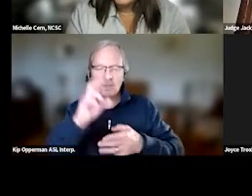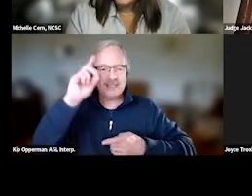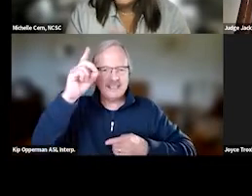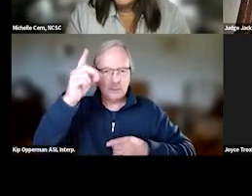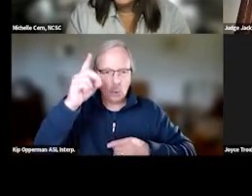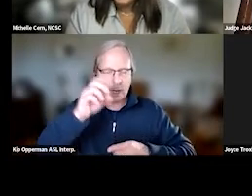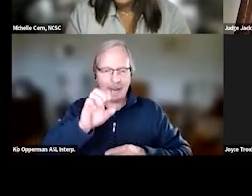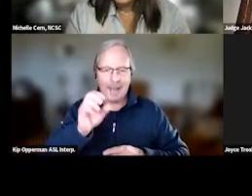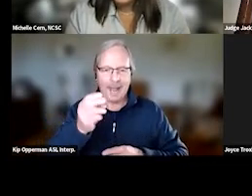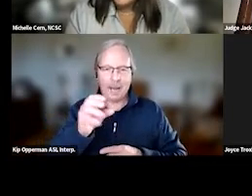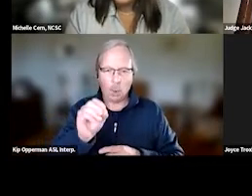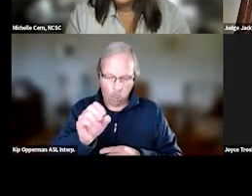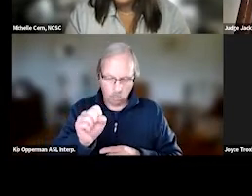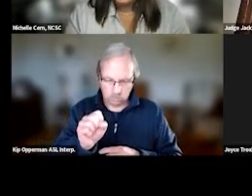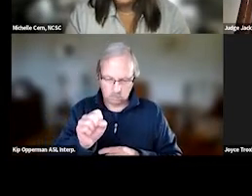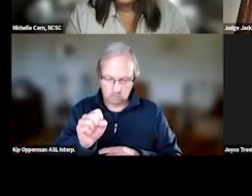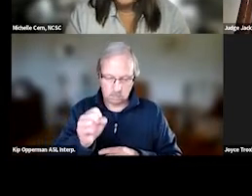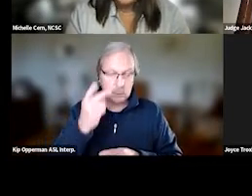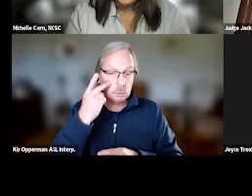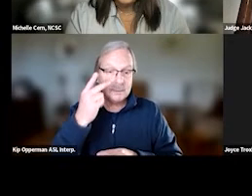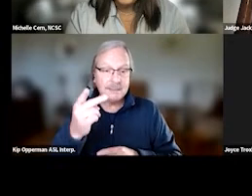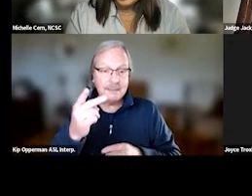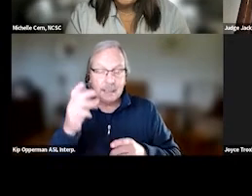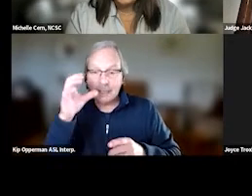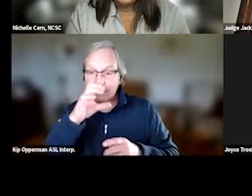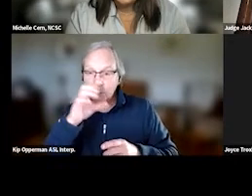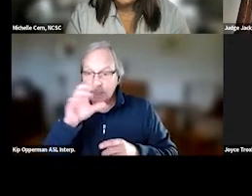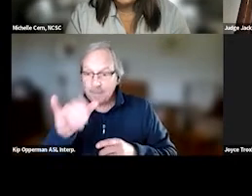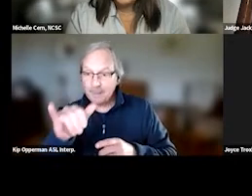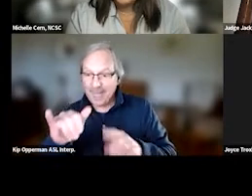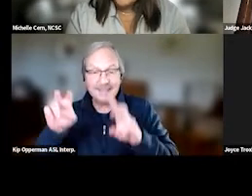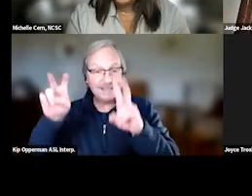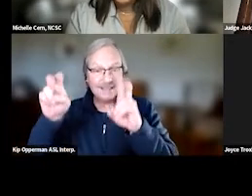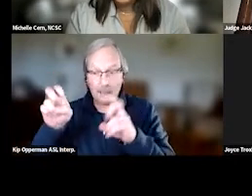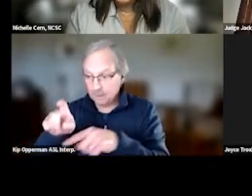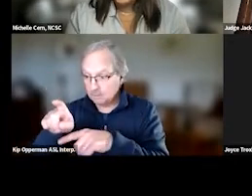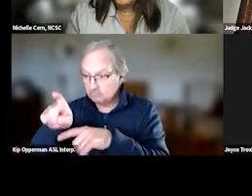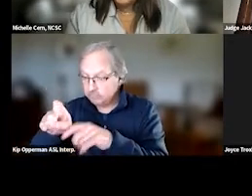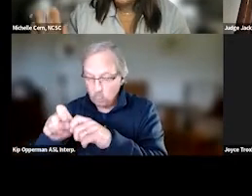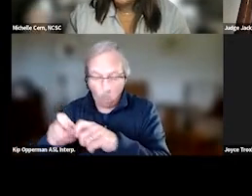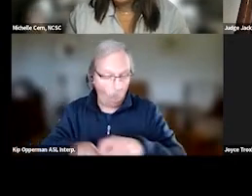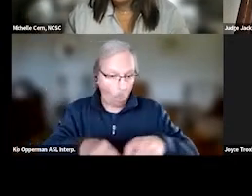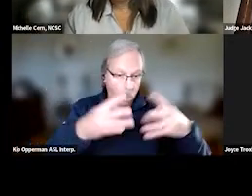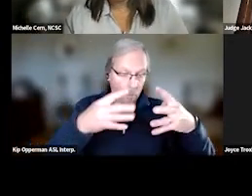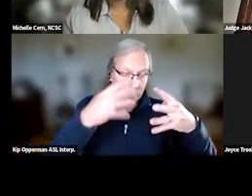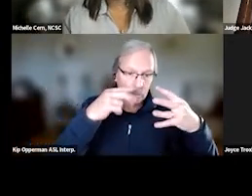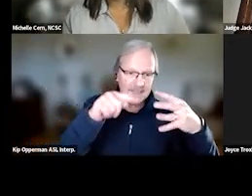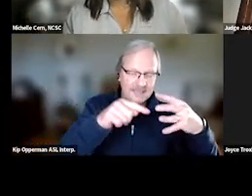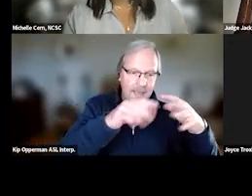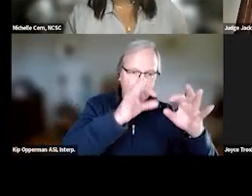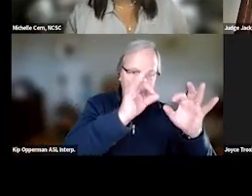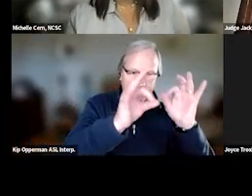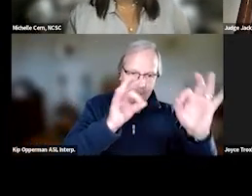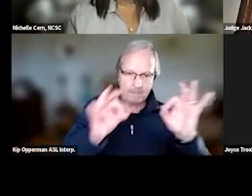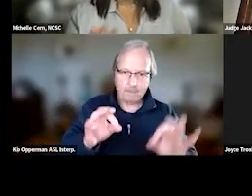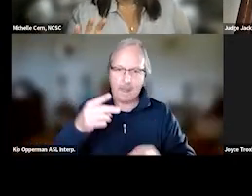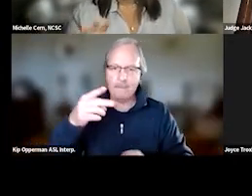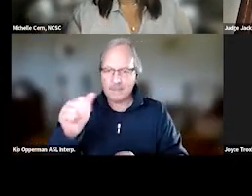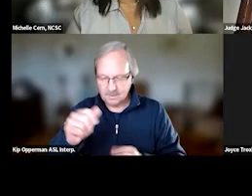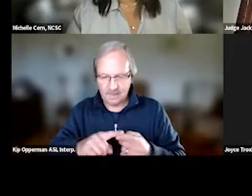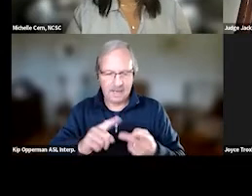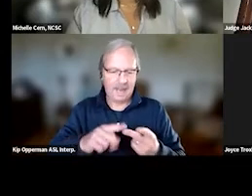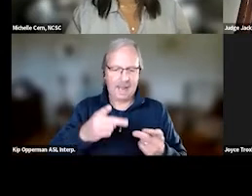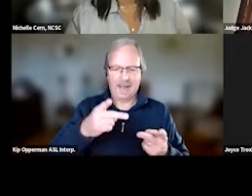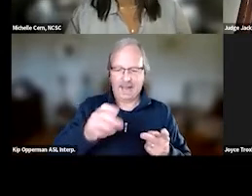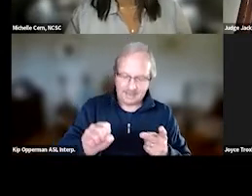echoes, and you can see searching just by that as a topic, you can see where they're active, you know, Pennsylvania, Kansas, Indiana,